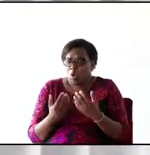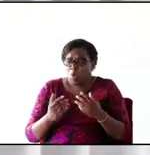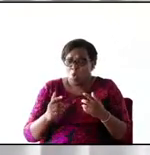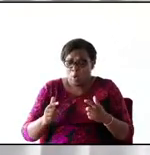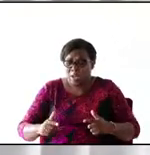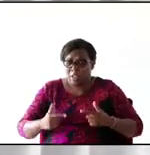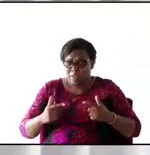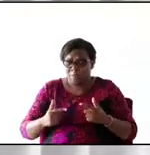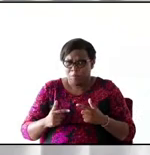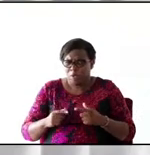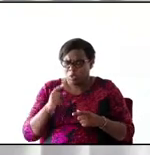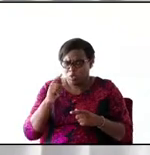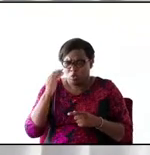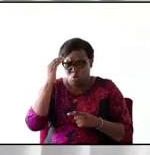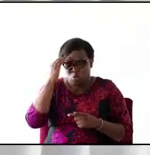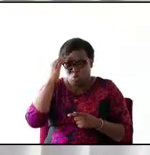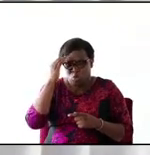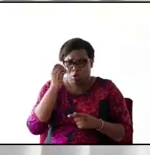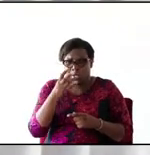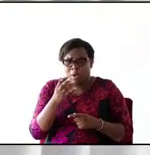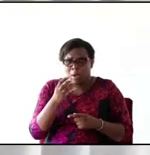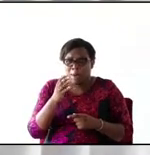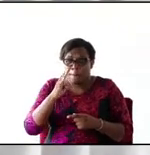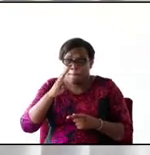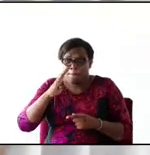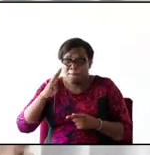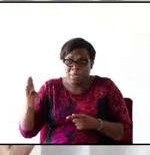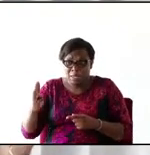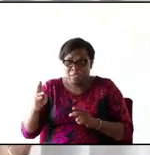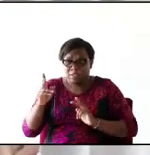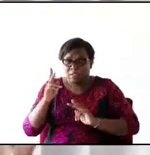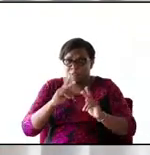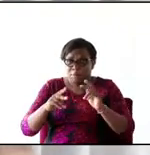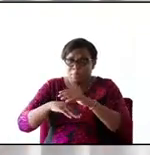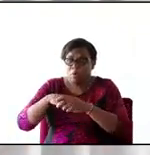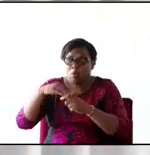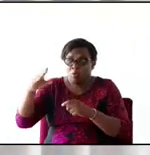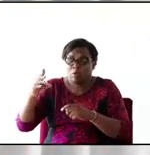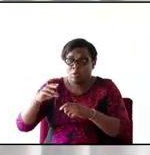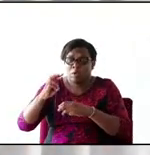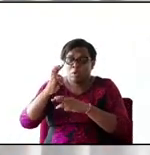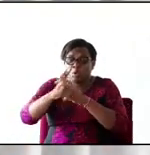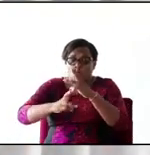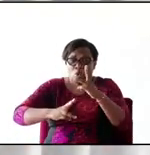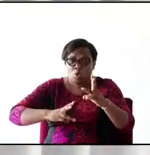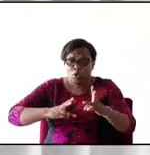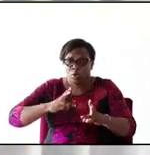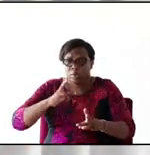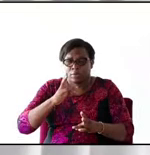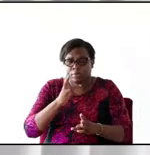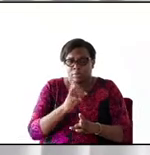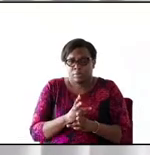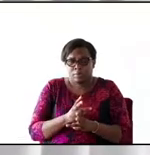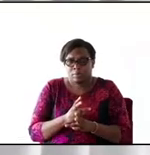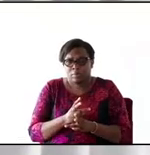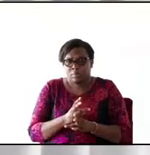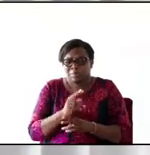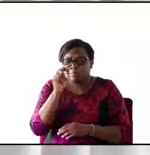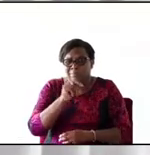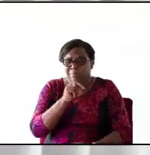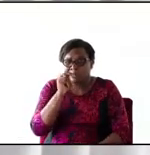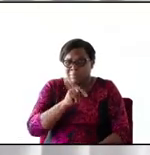aware that there are billions of persons out there in the wider world who are in